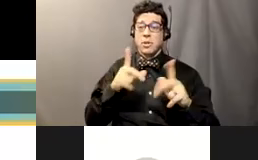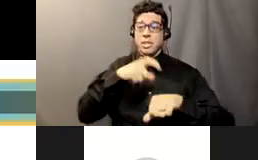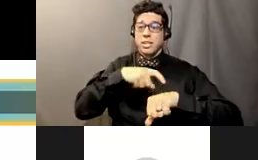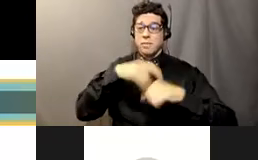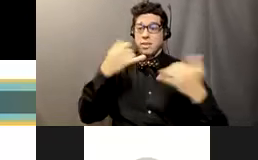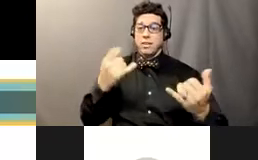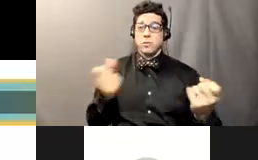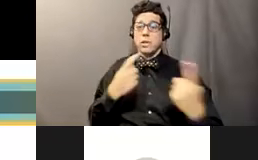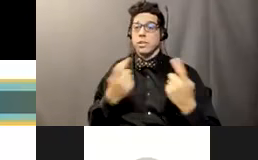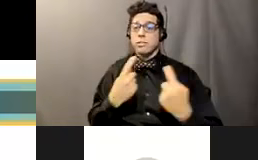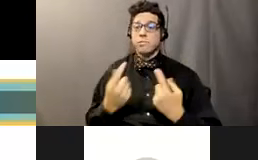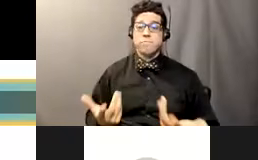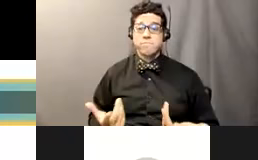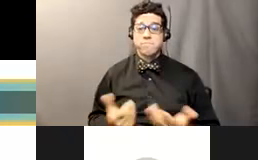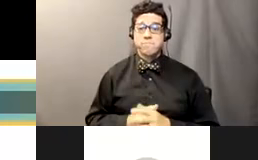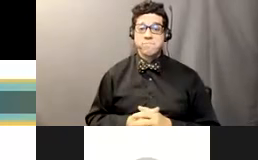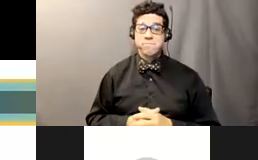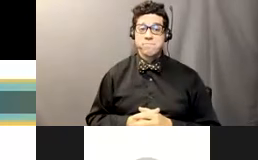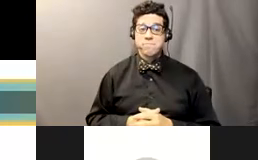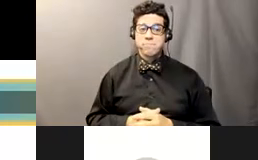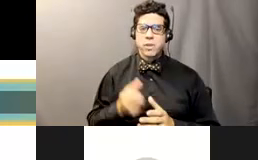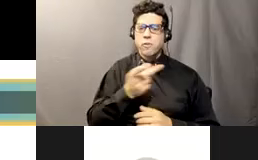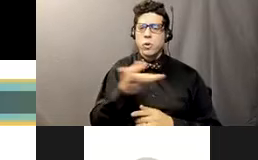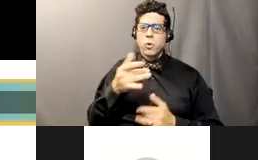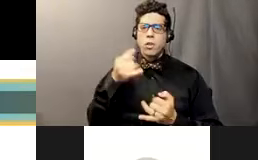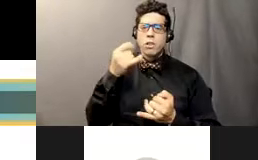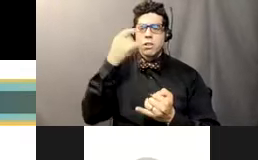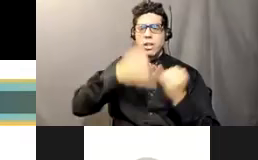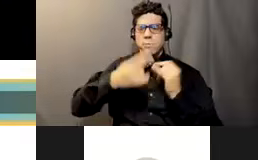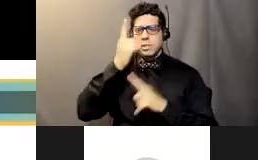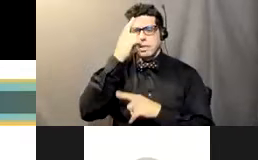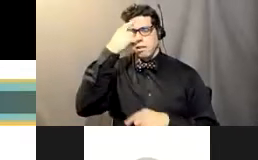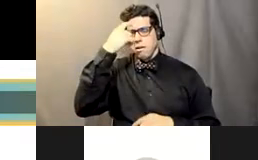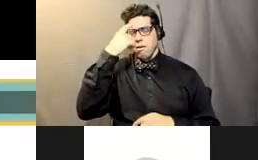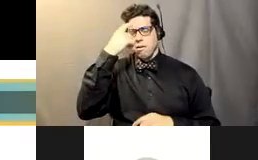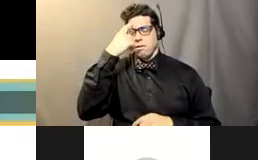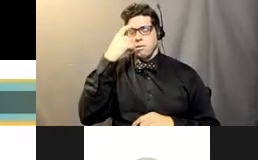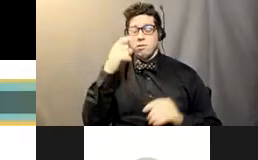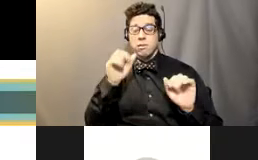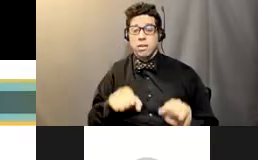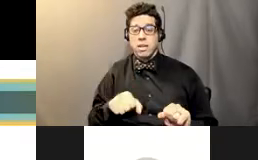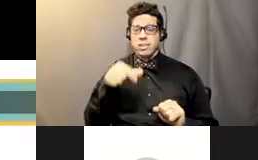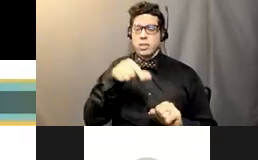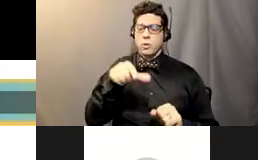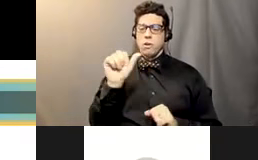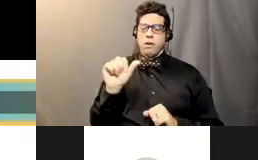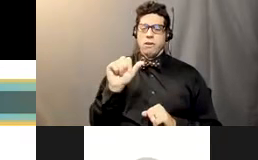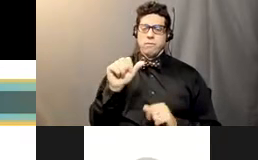questions. So just to leave with a couple of thoughts here, which, we can have some opportunity for Q&A.